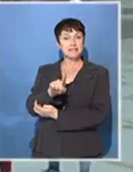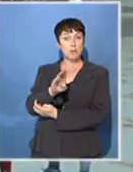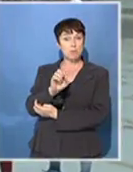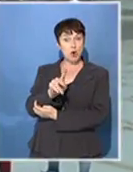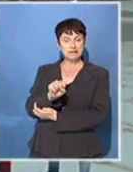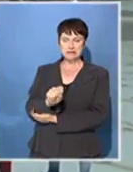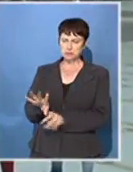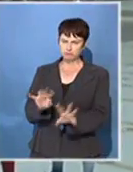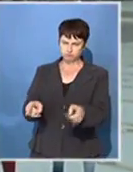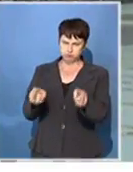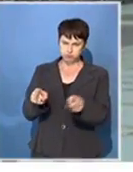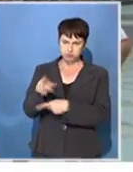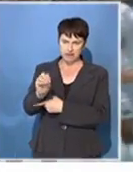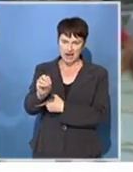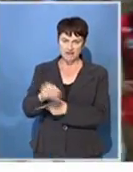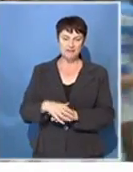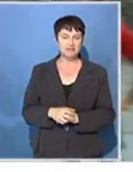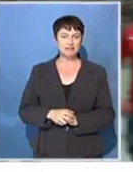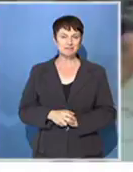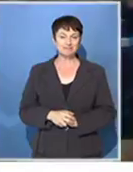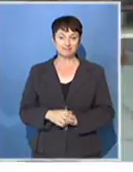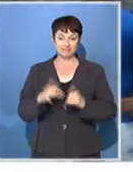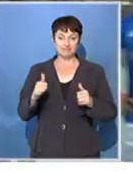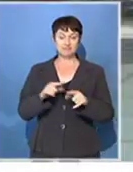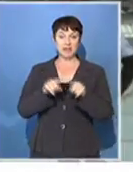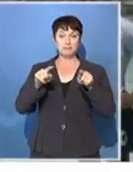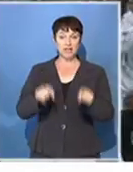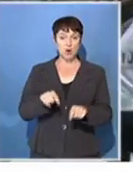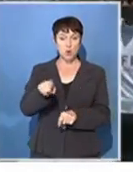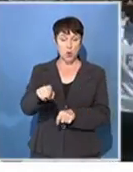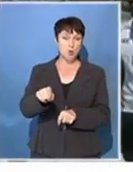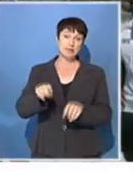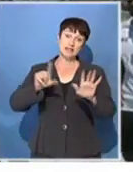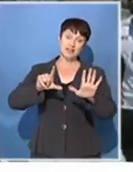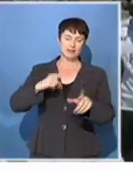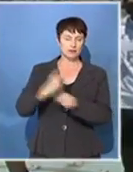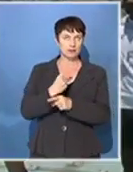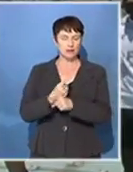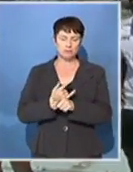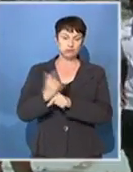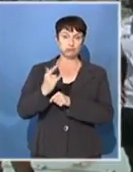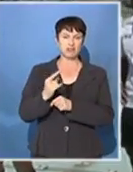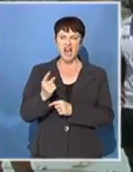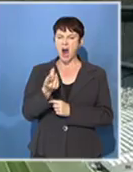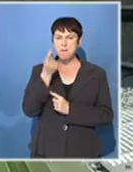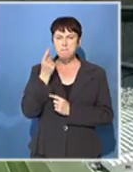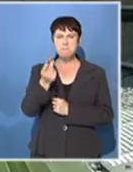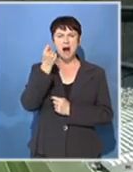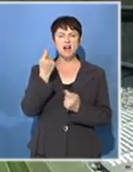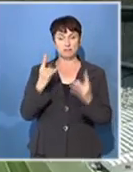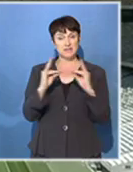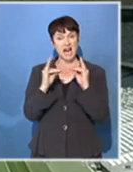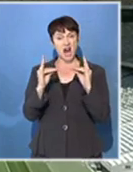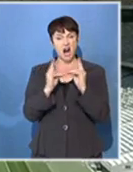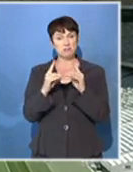The Cape Town Sevens has been an amazing and sensational success. The tickets for the two-day event were sold out in minutes. The